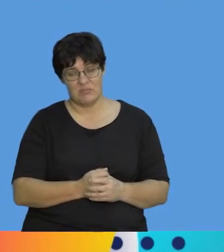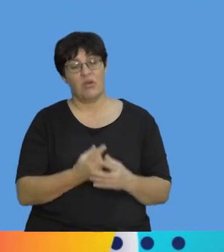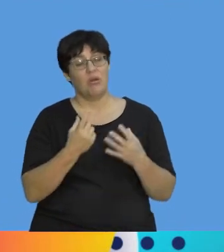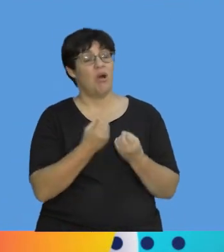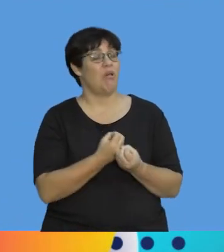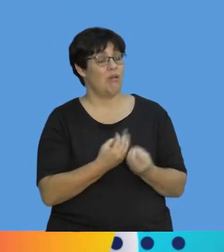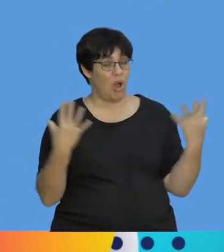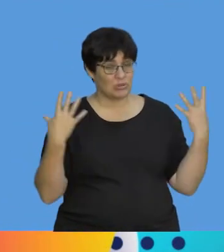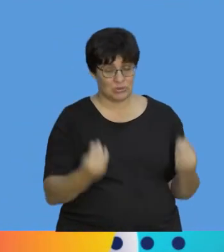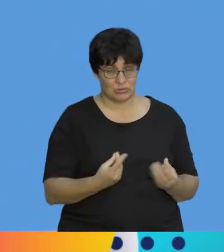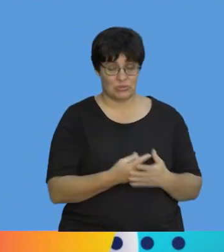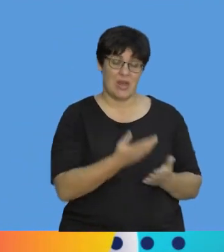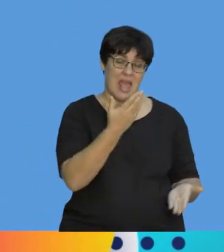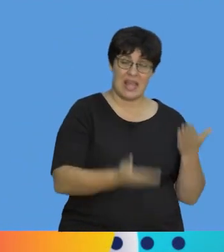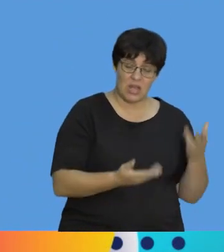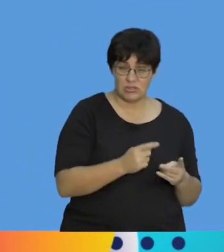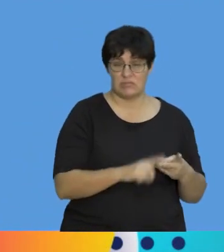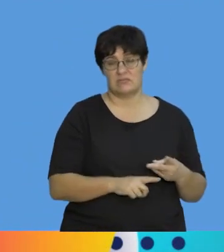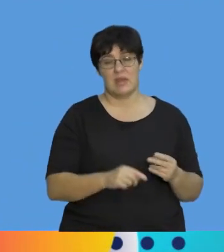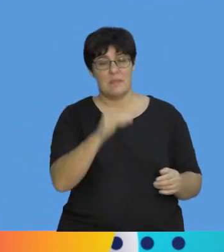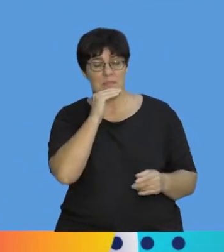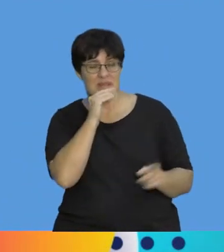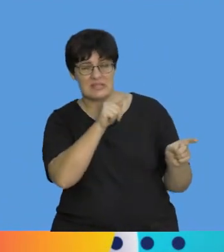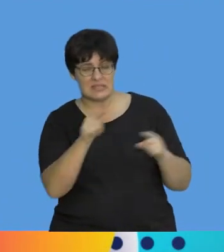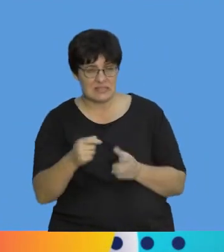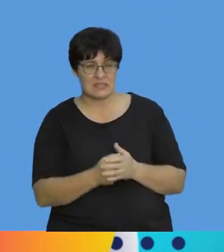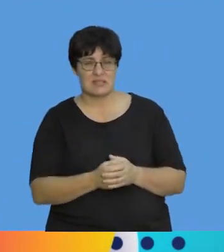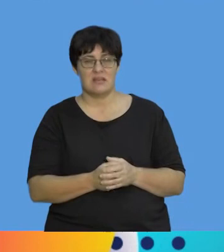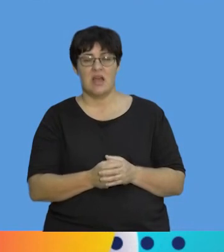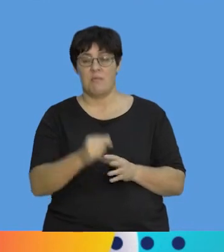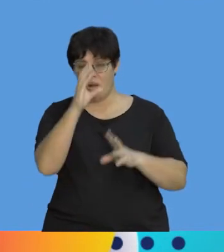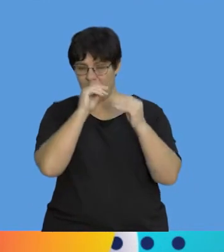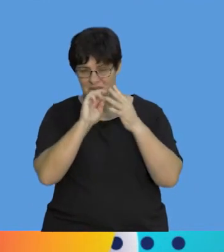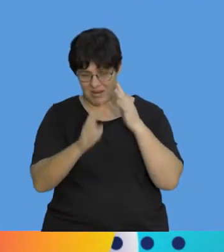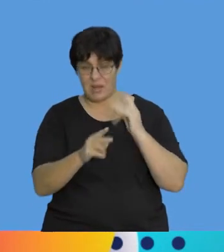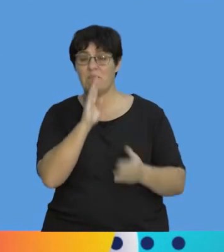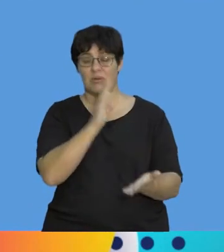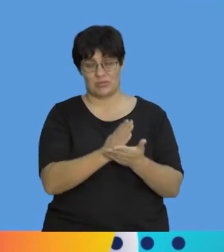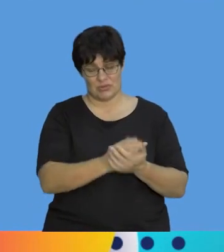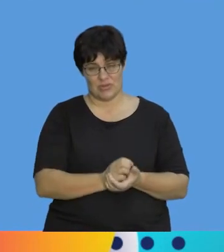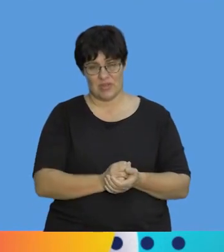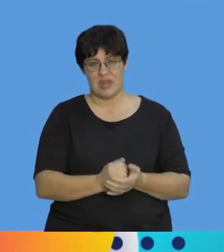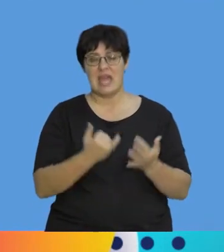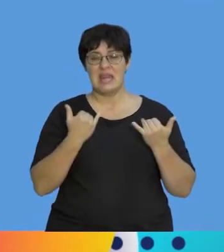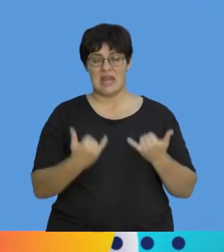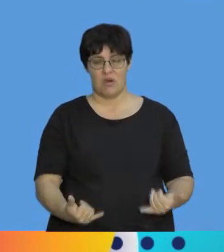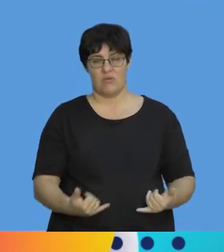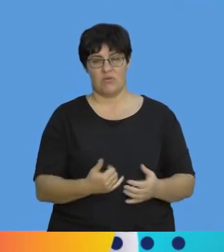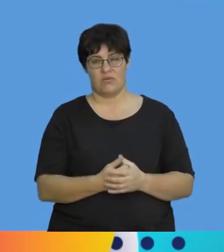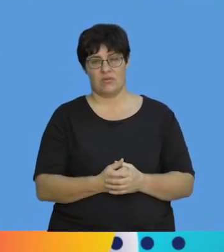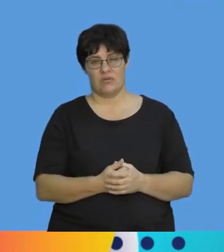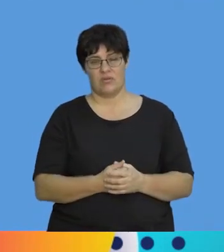today. We've done the equations, you've done some definitions, make sure you learn them, and now we're going to need to go